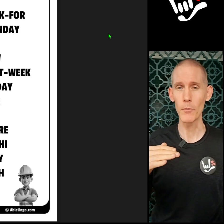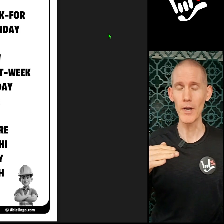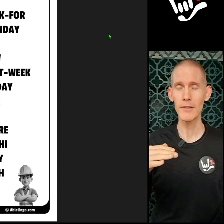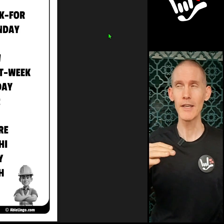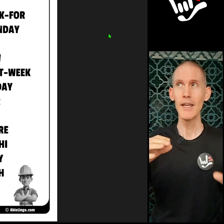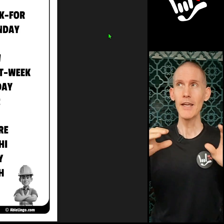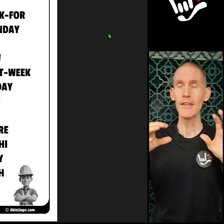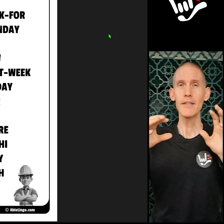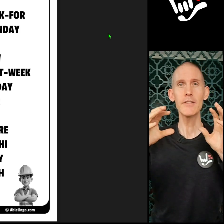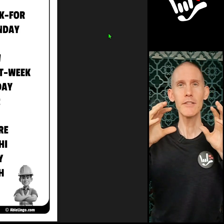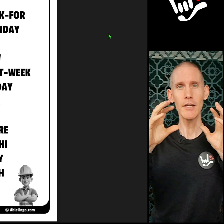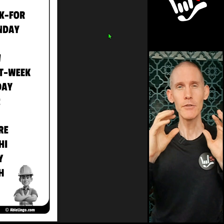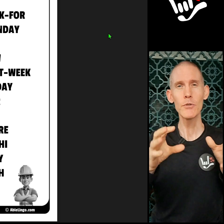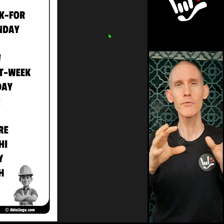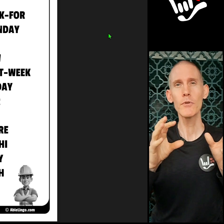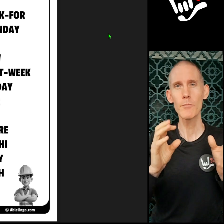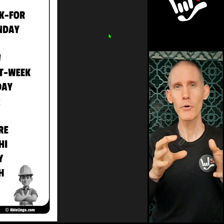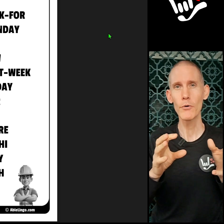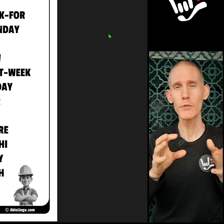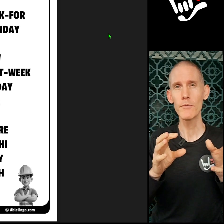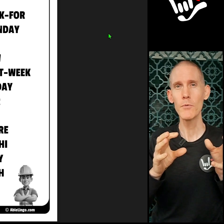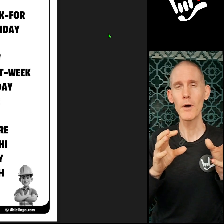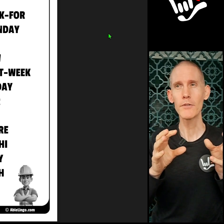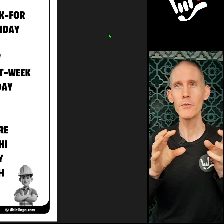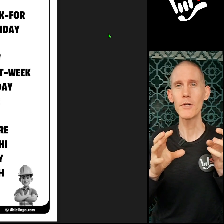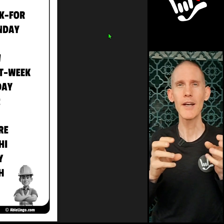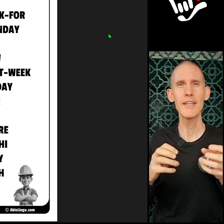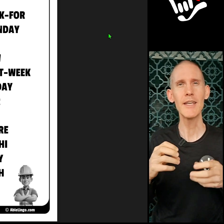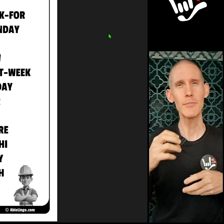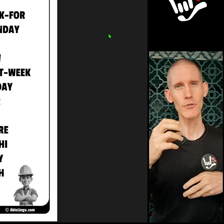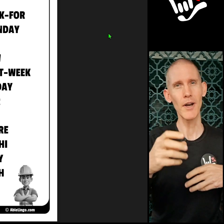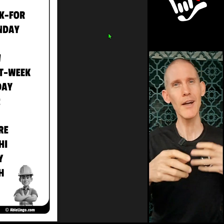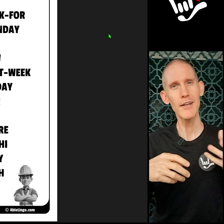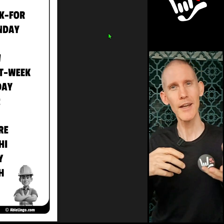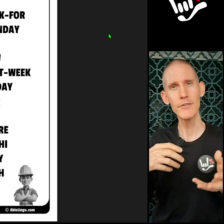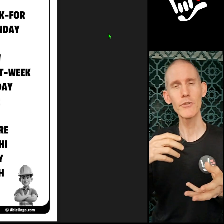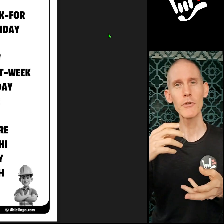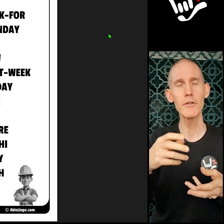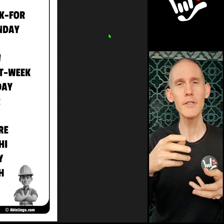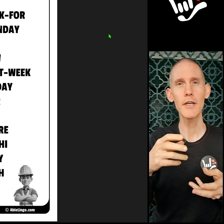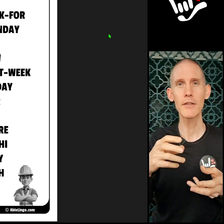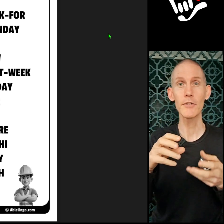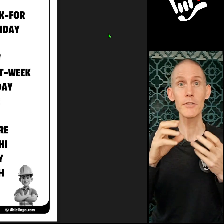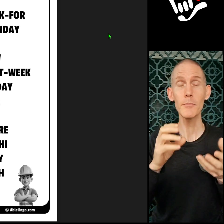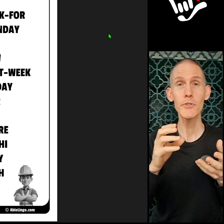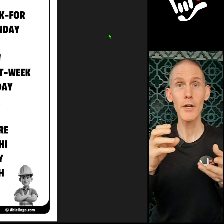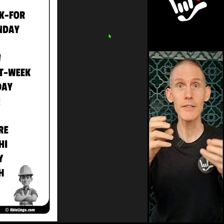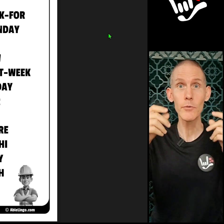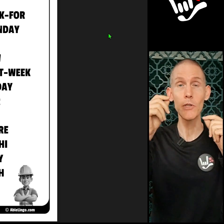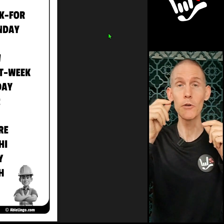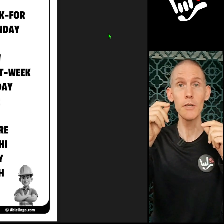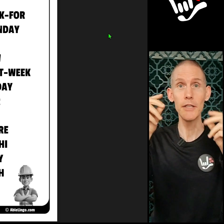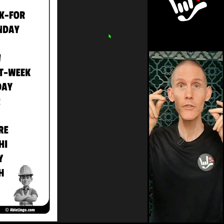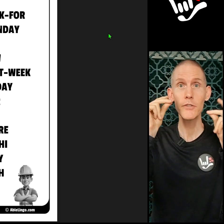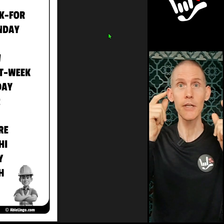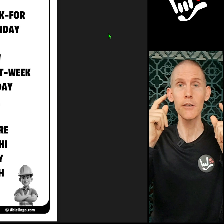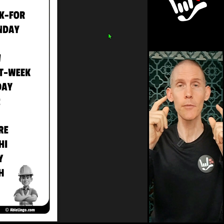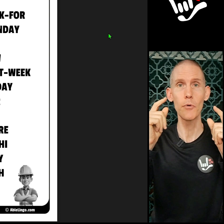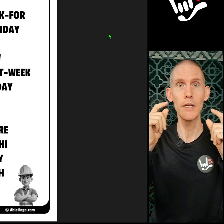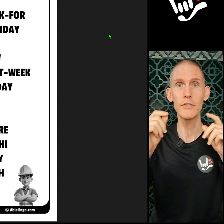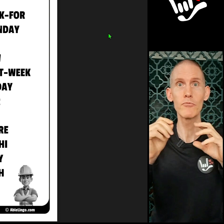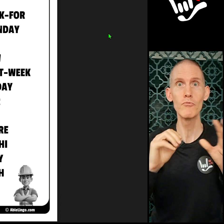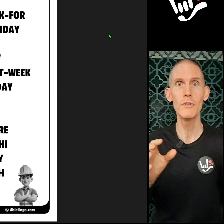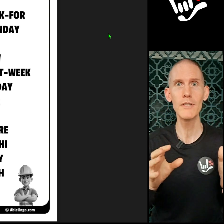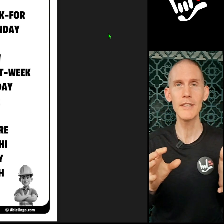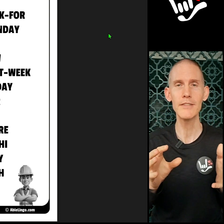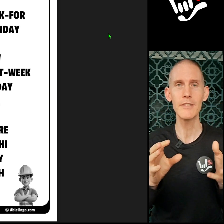alphabetical format. This is a useful approach if you want to kind of keep track as you're learning. Like there are some signs that we learn and they just stick in our